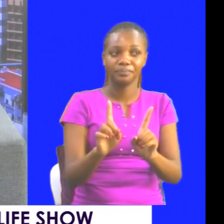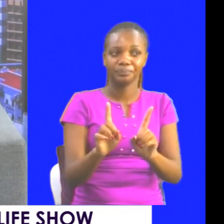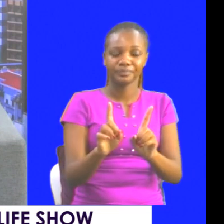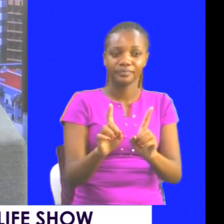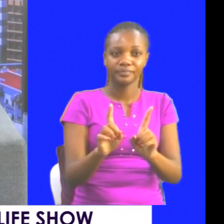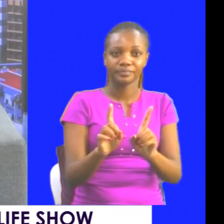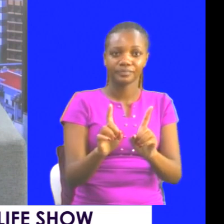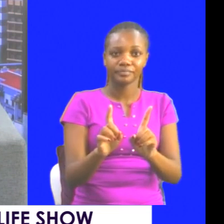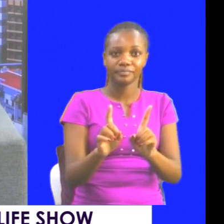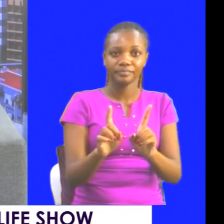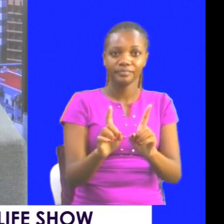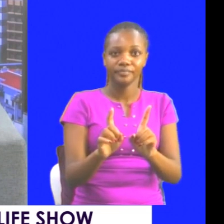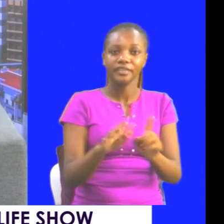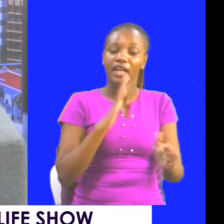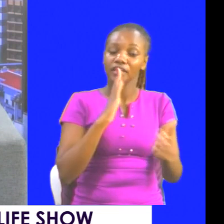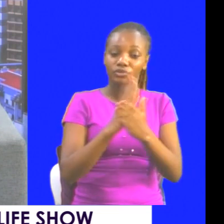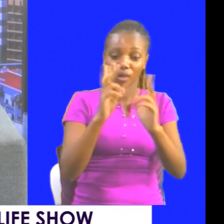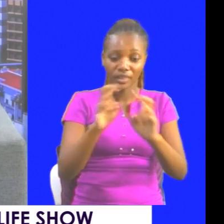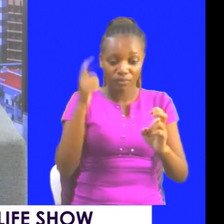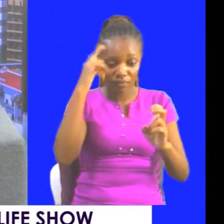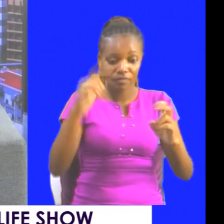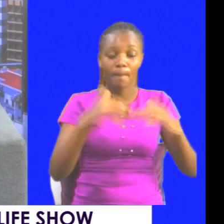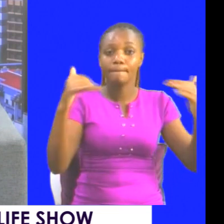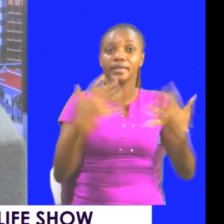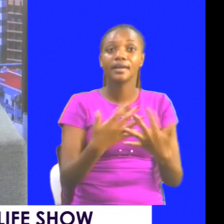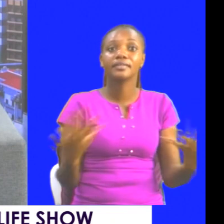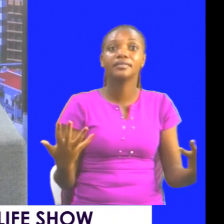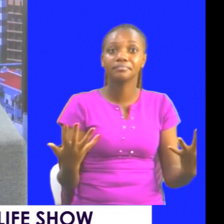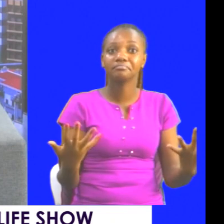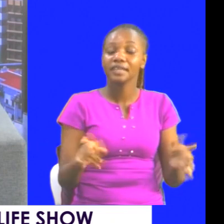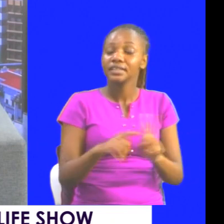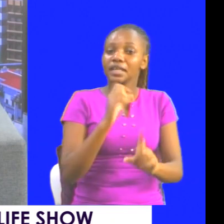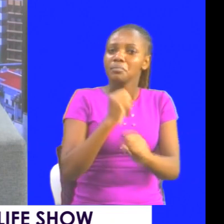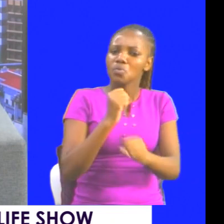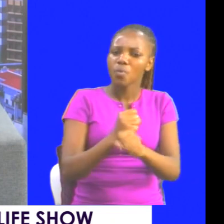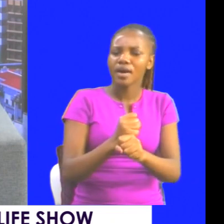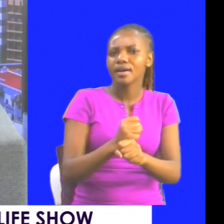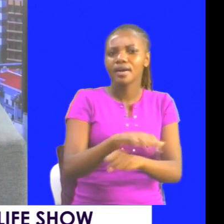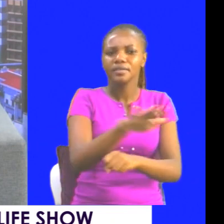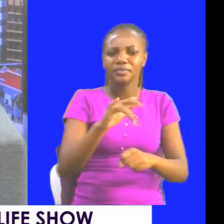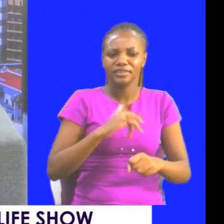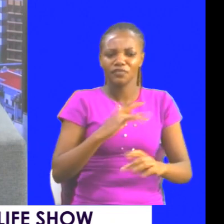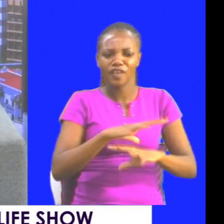Challenge yourself for greater things. Why should you operate in places that you're so comfortable in?